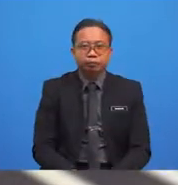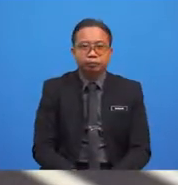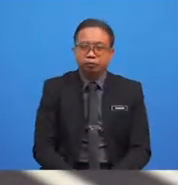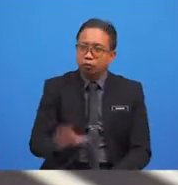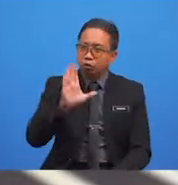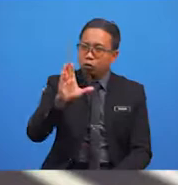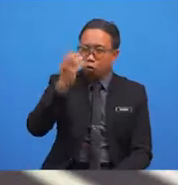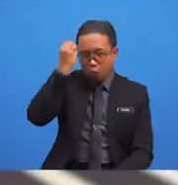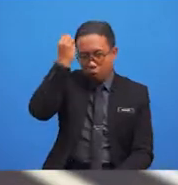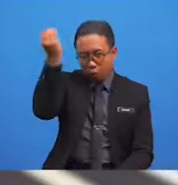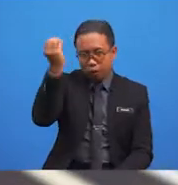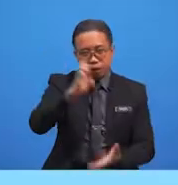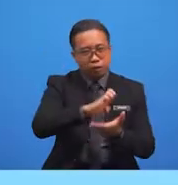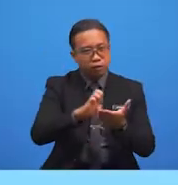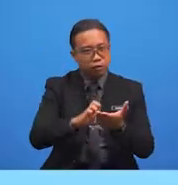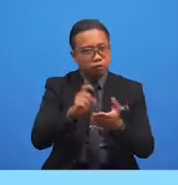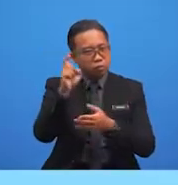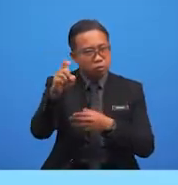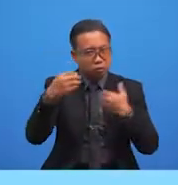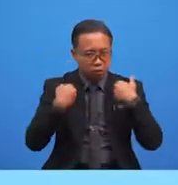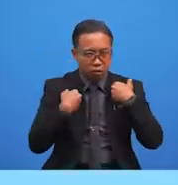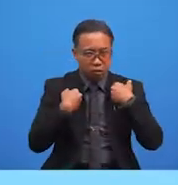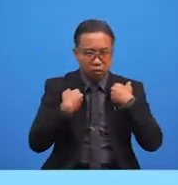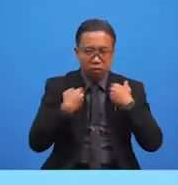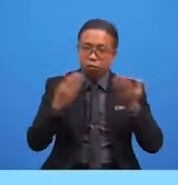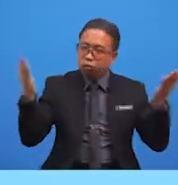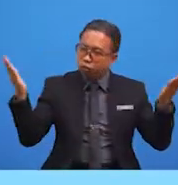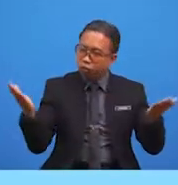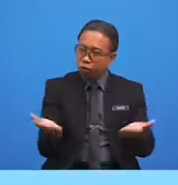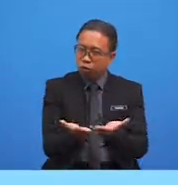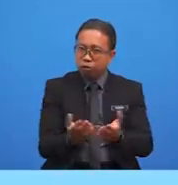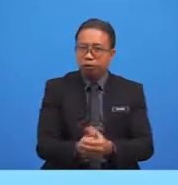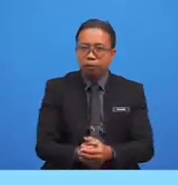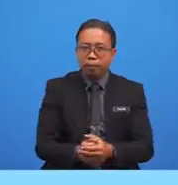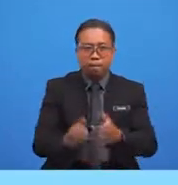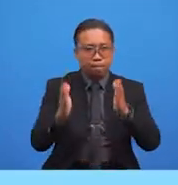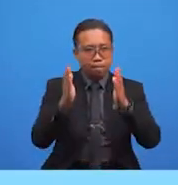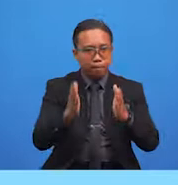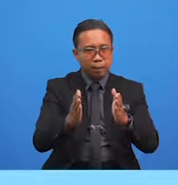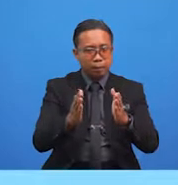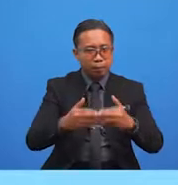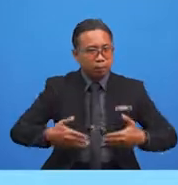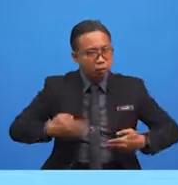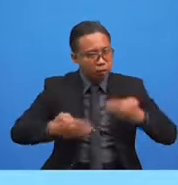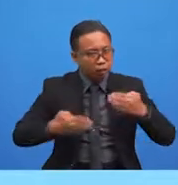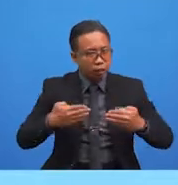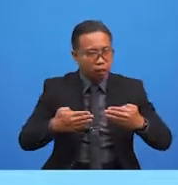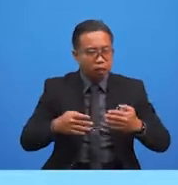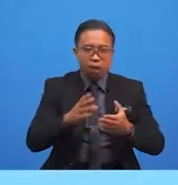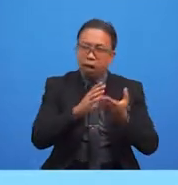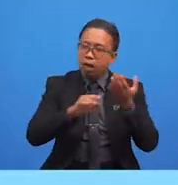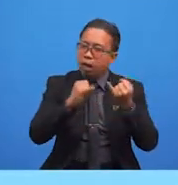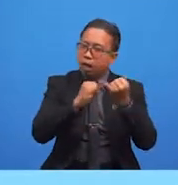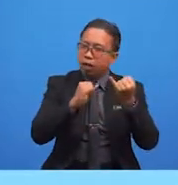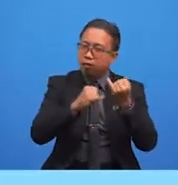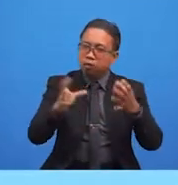Your opinion essay should have an introduction, main body, and conclusion.